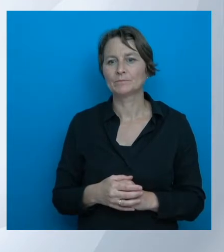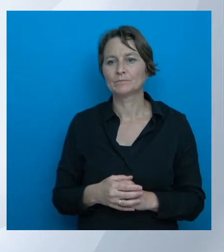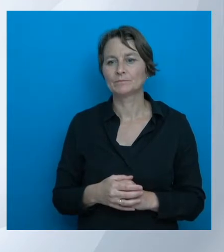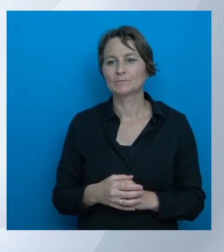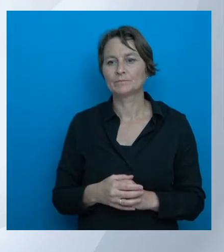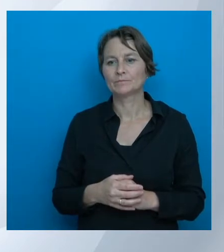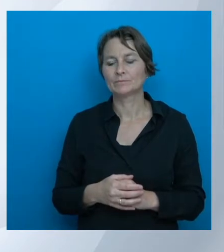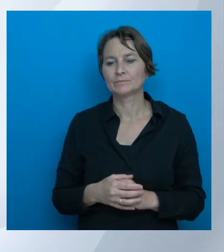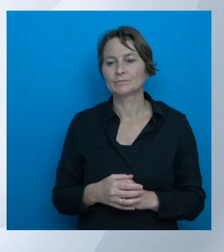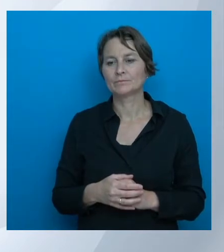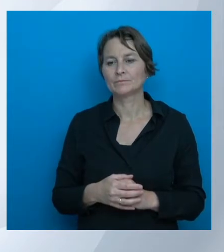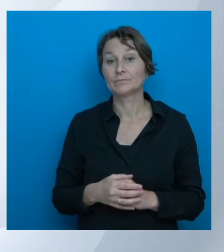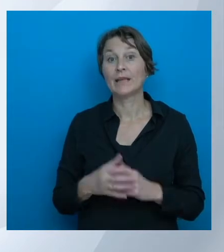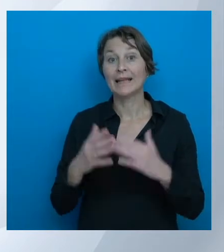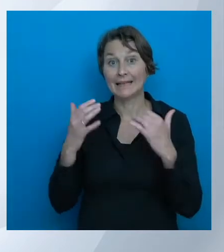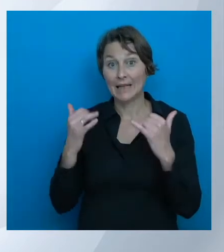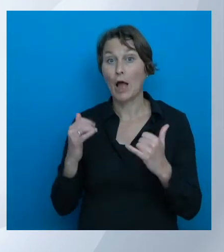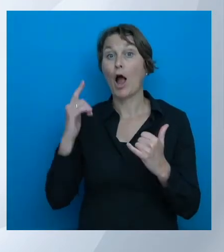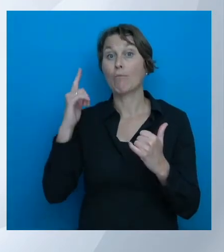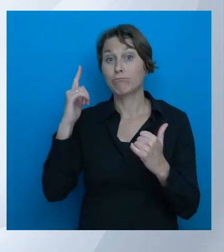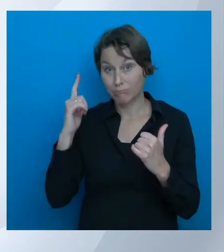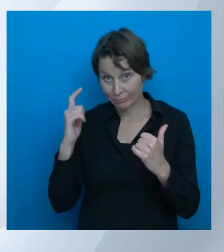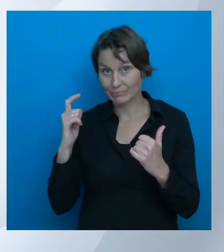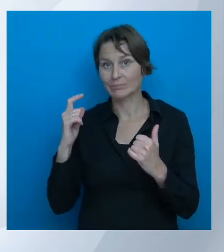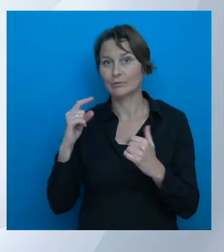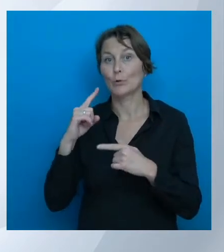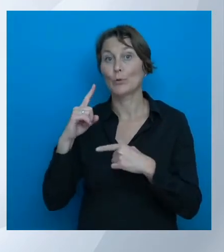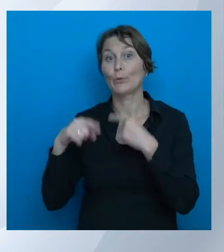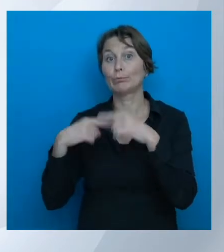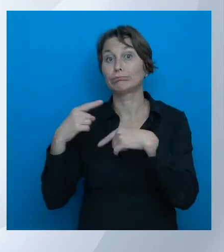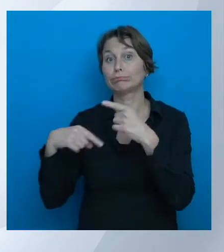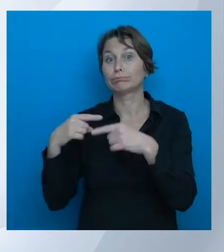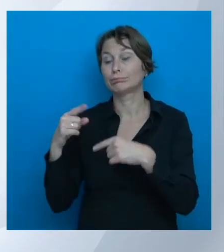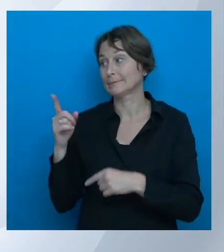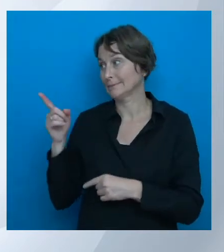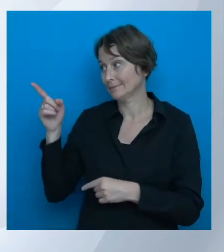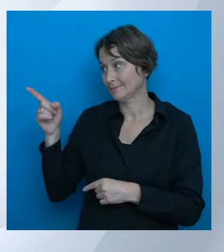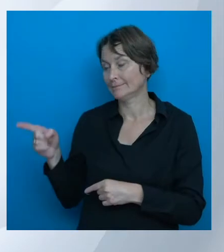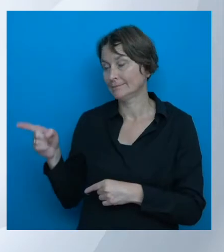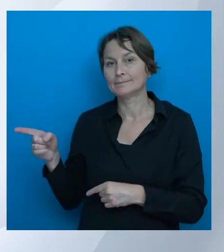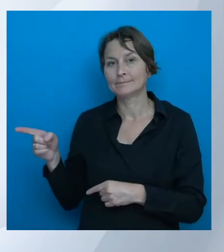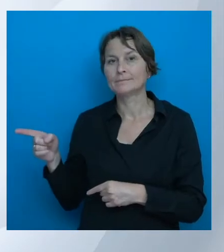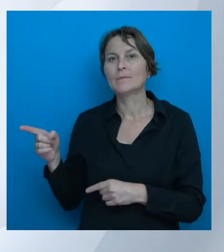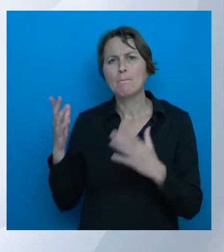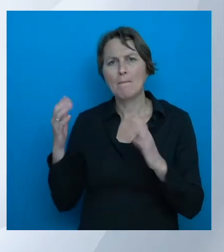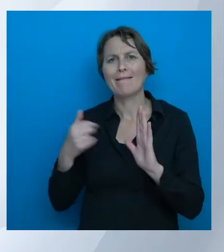you will see that there has to be a label.